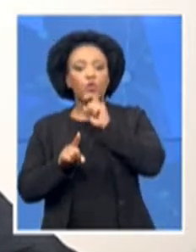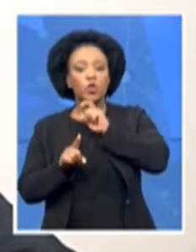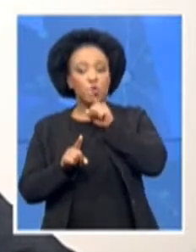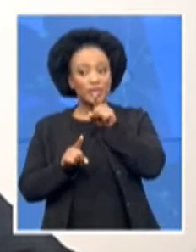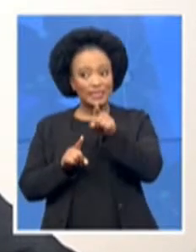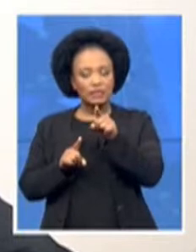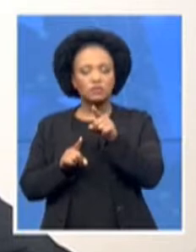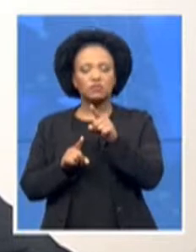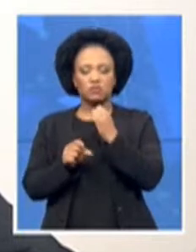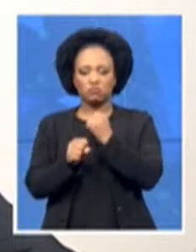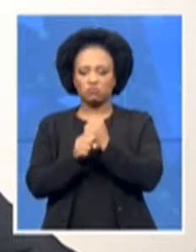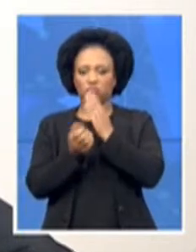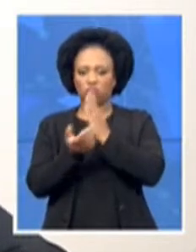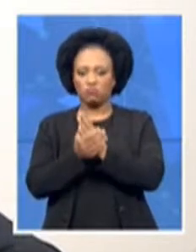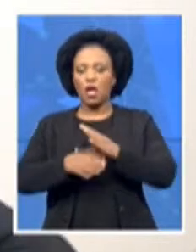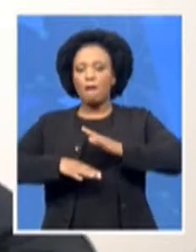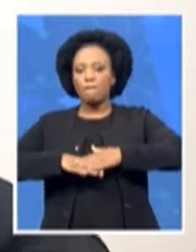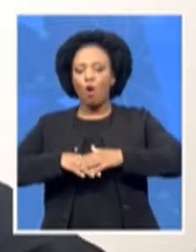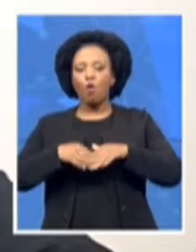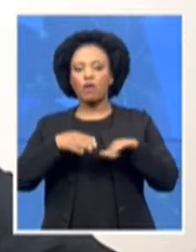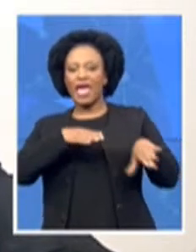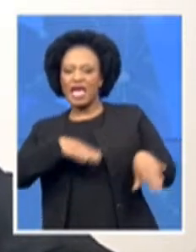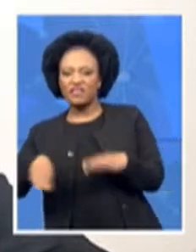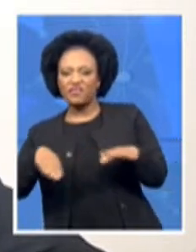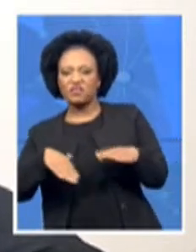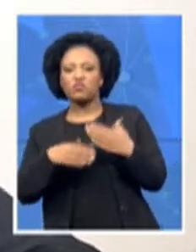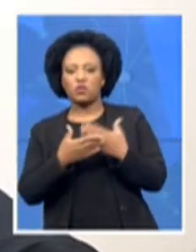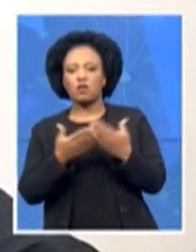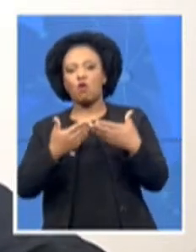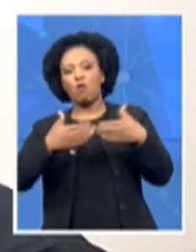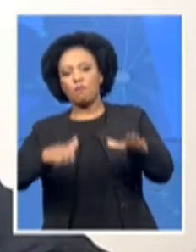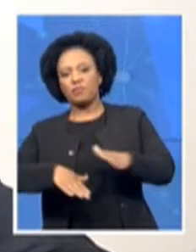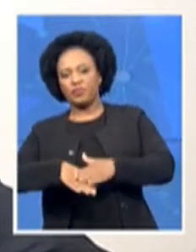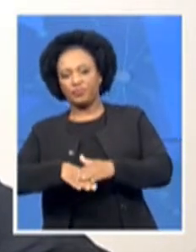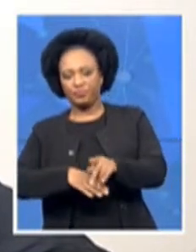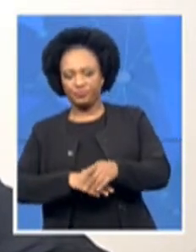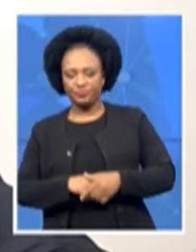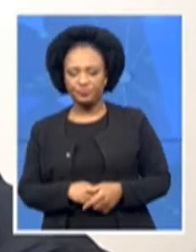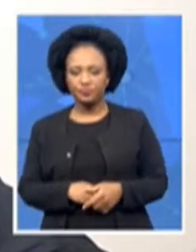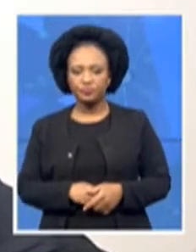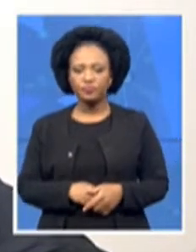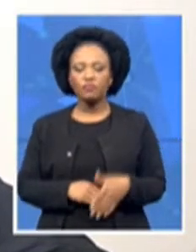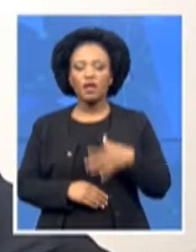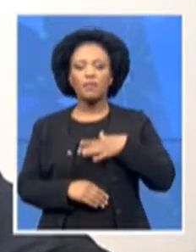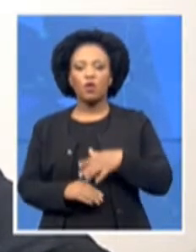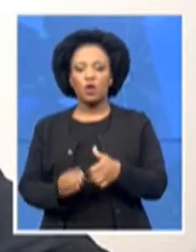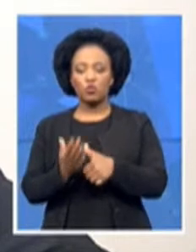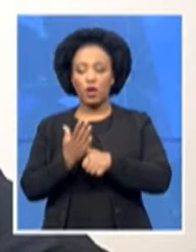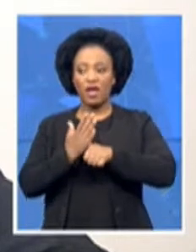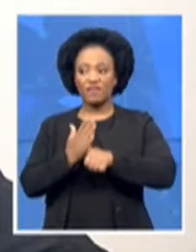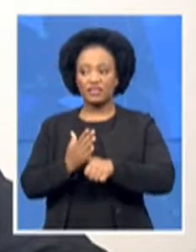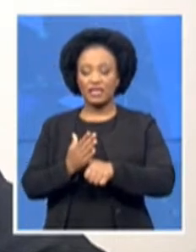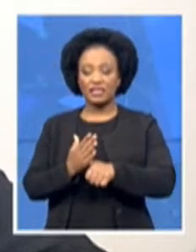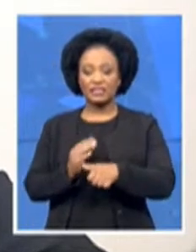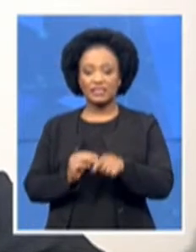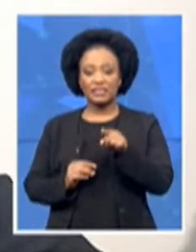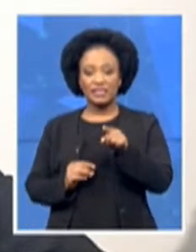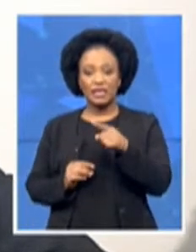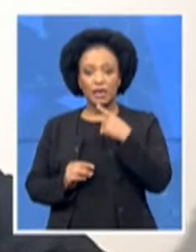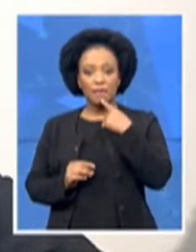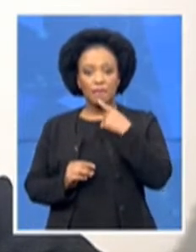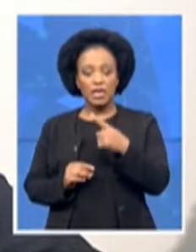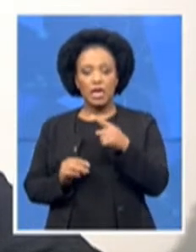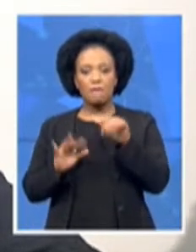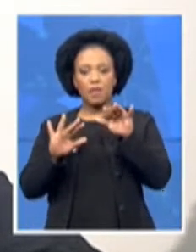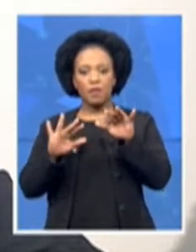activity. Now, I want to emphasize that this certificate will not prevent people from accessing essential